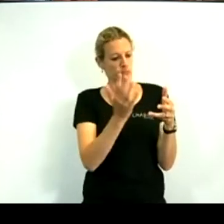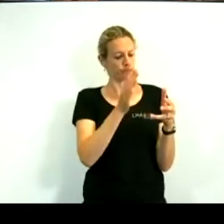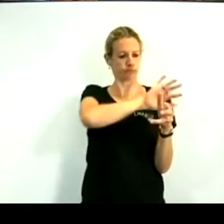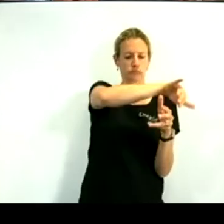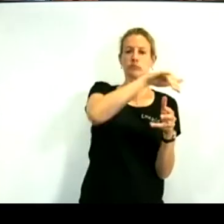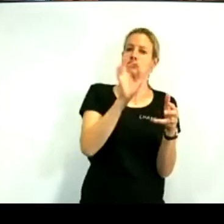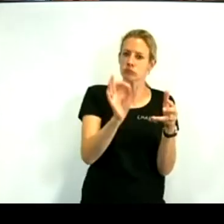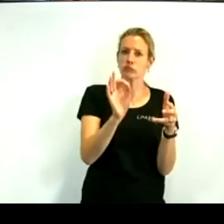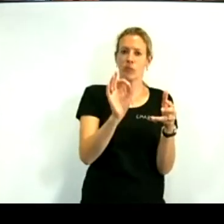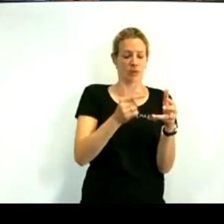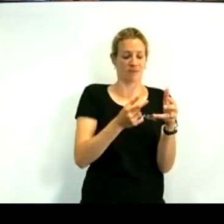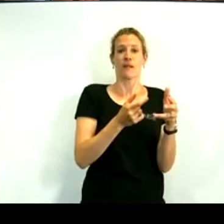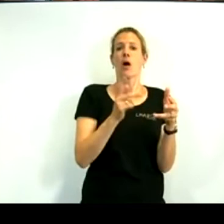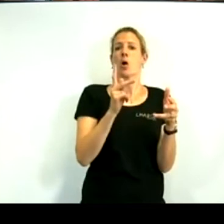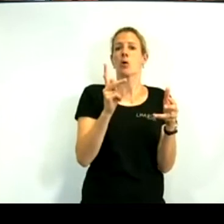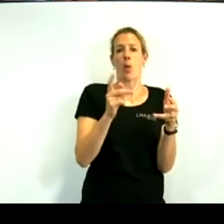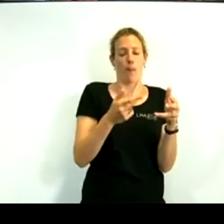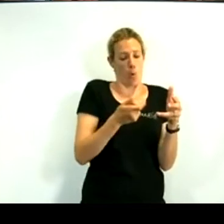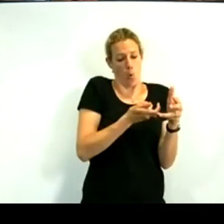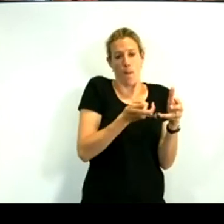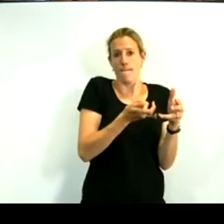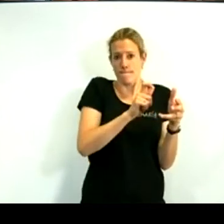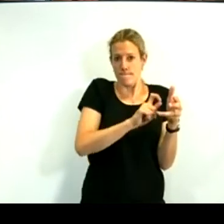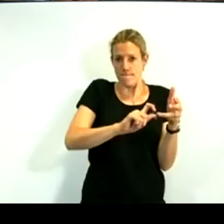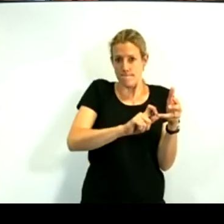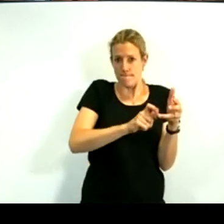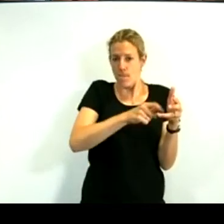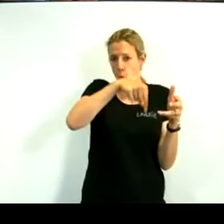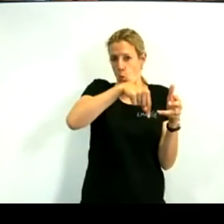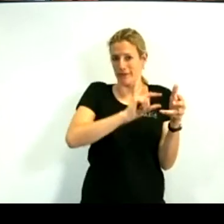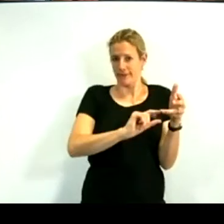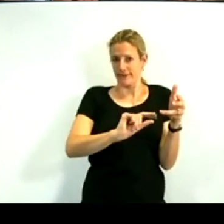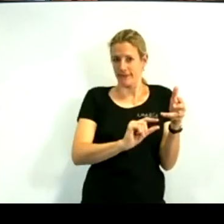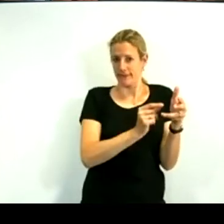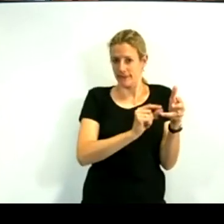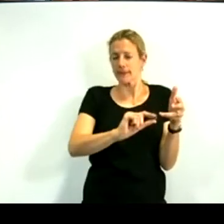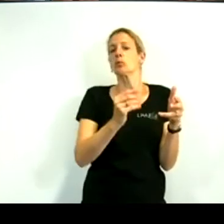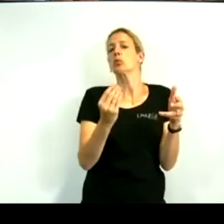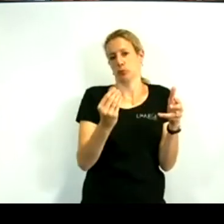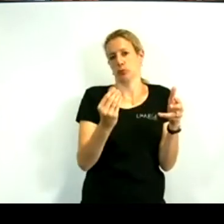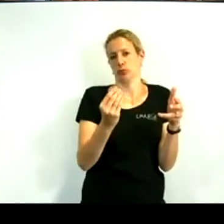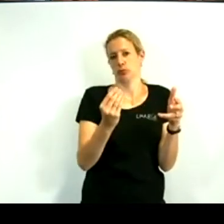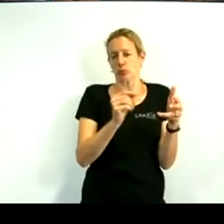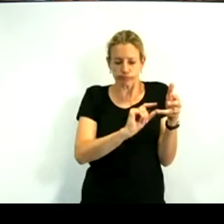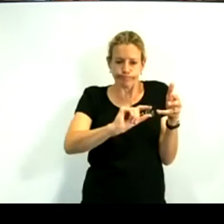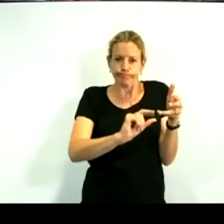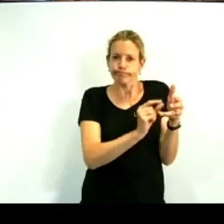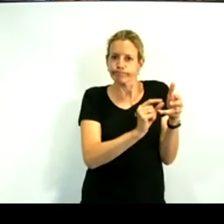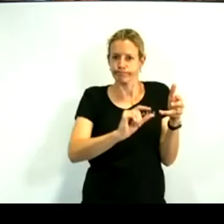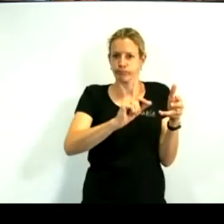small, or whether there are two of them or three of them, they tend to be at the bottom. But because the visual image